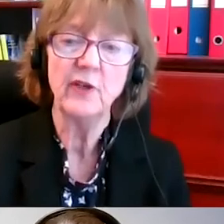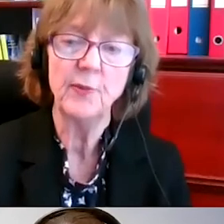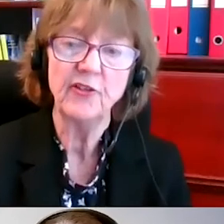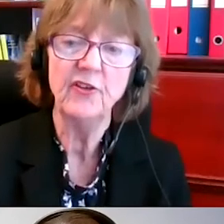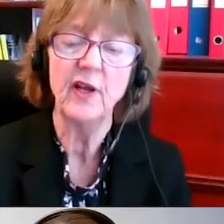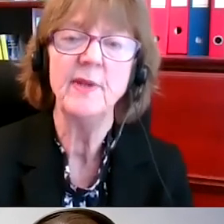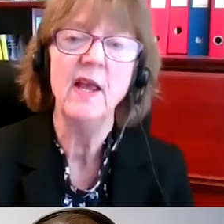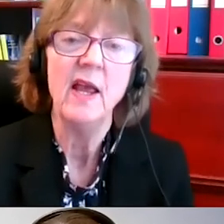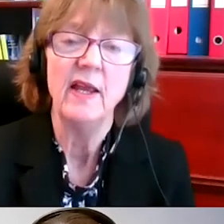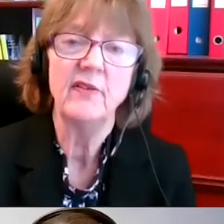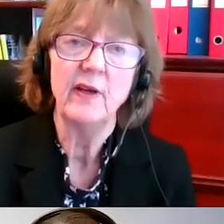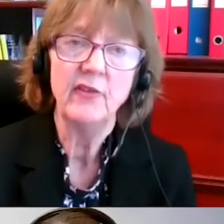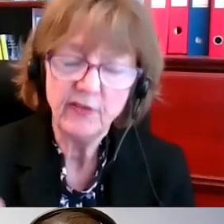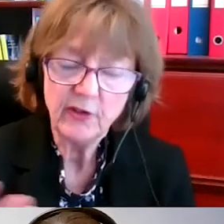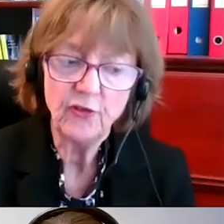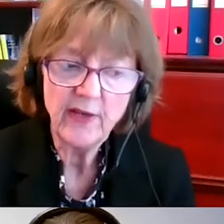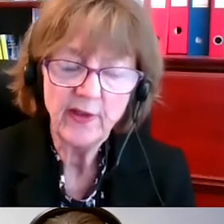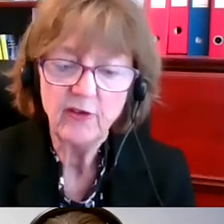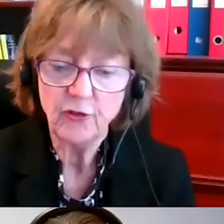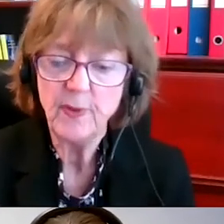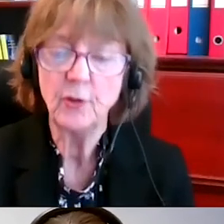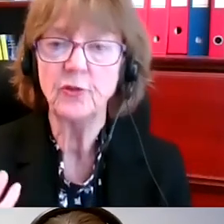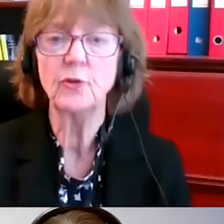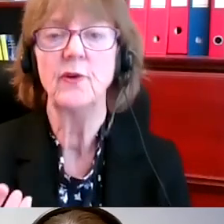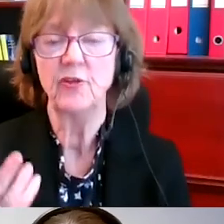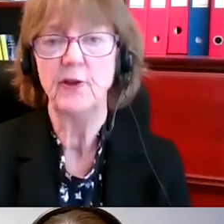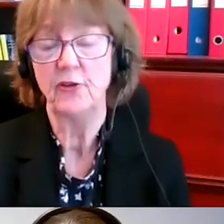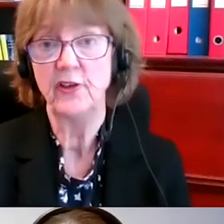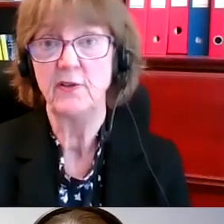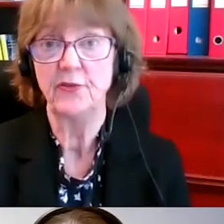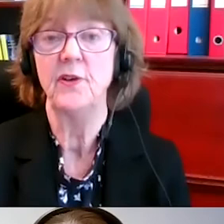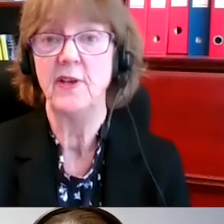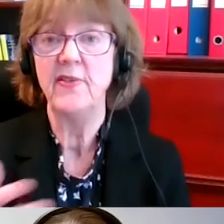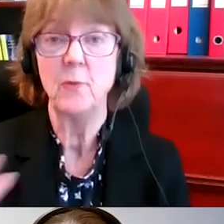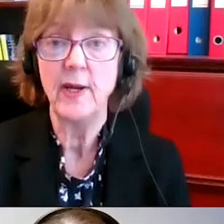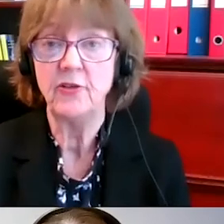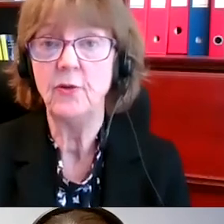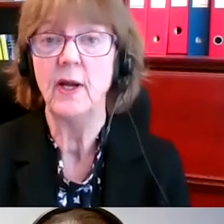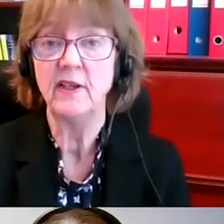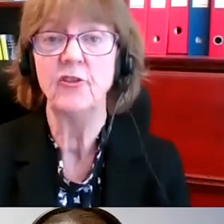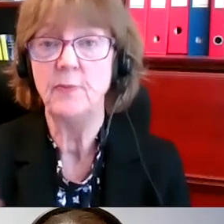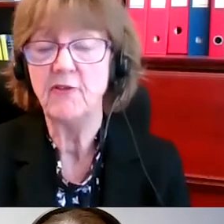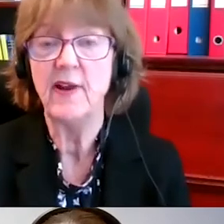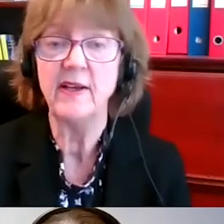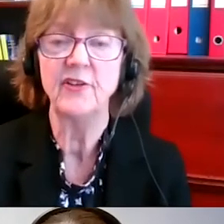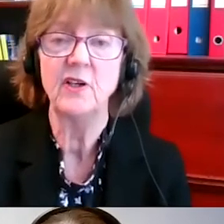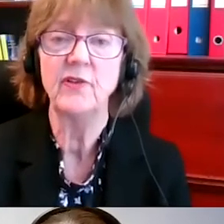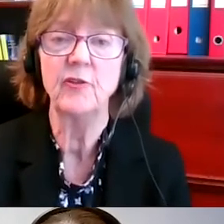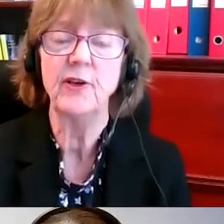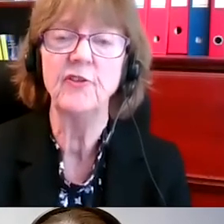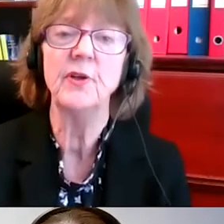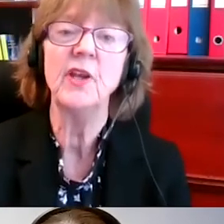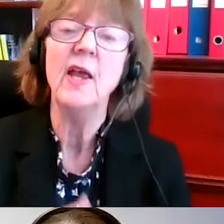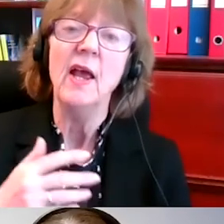non-verbal expressions? I mean, it's easy to say that it should be possible to express yourself in that way too, and it should be read as a